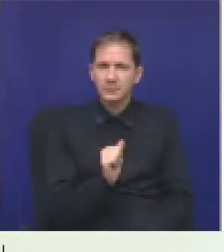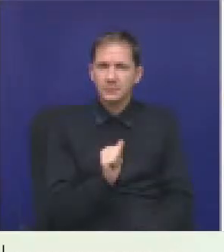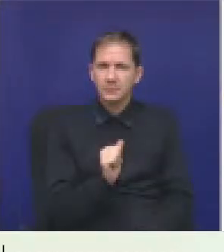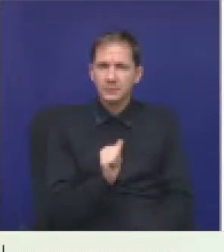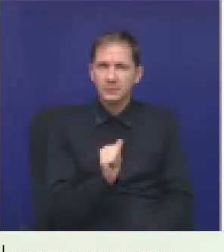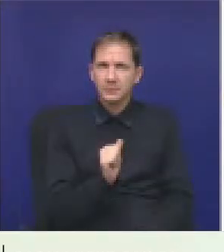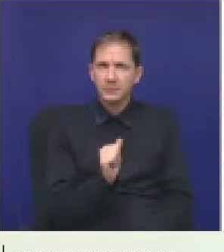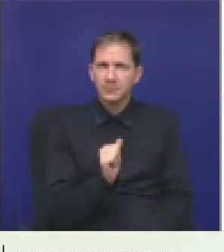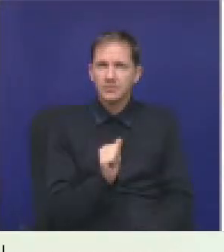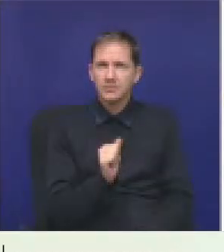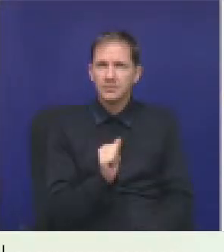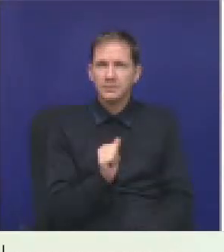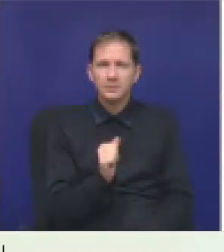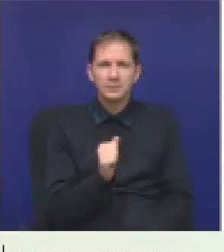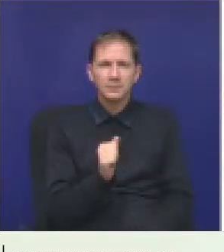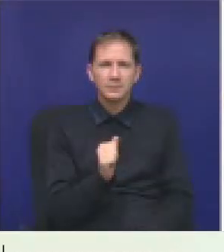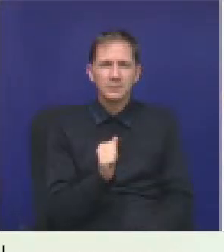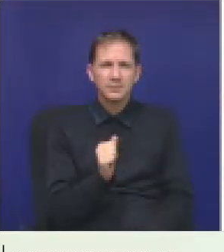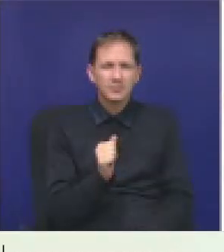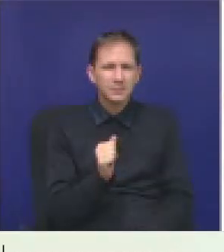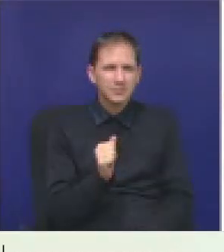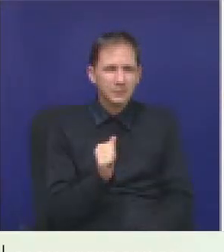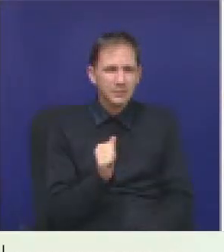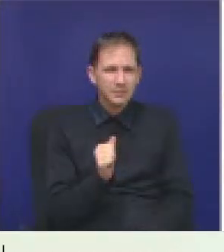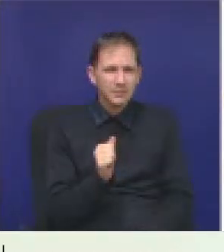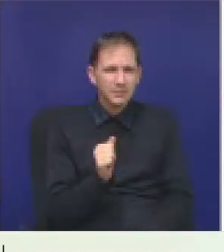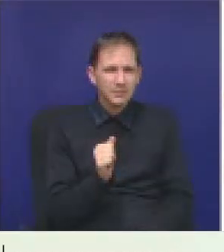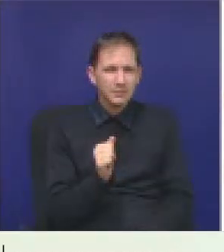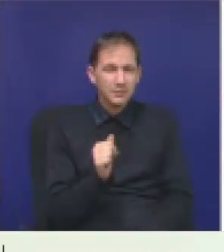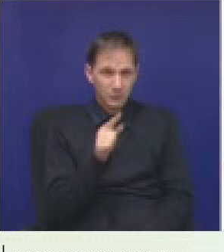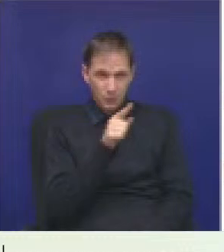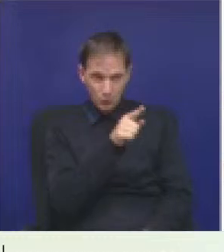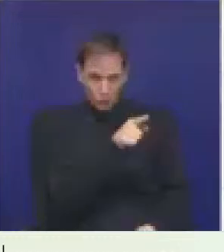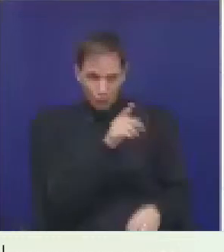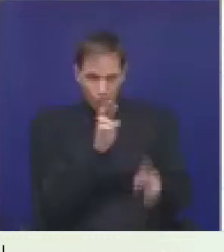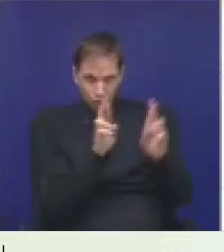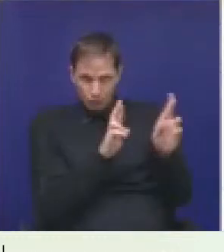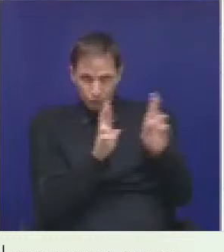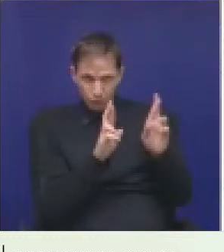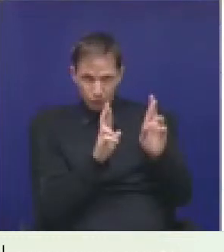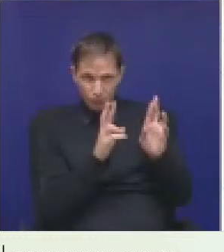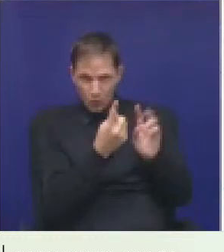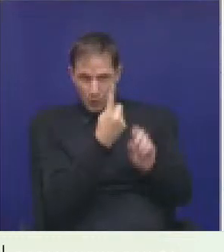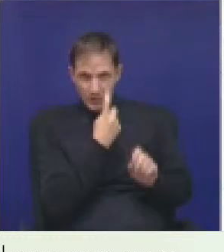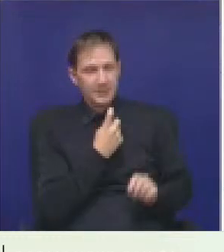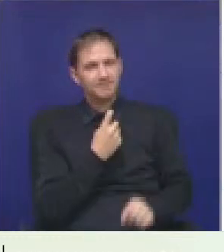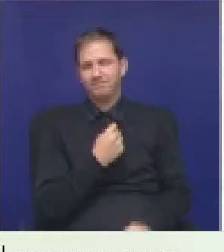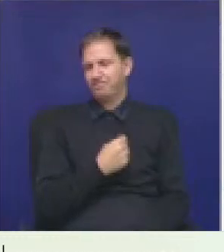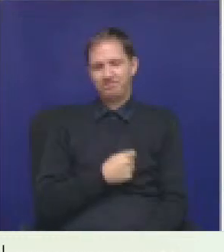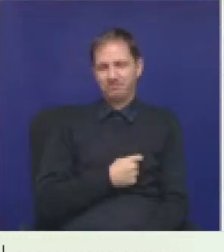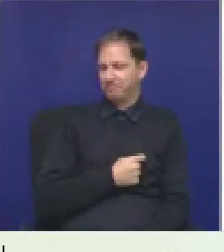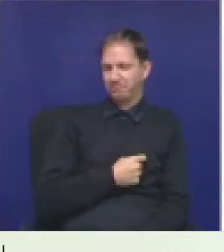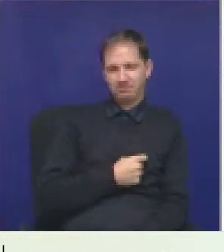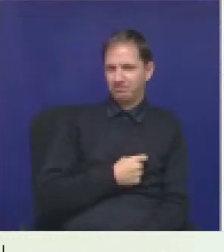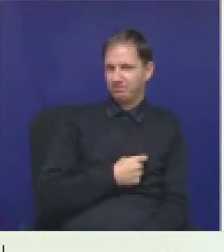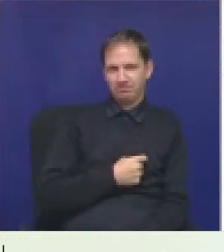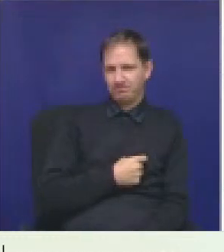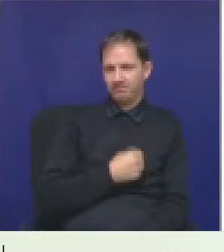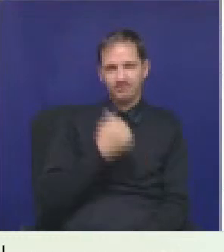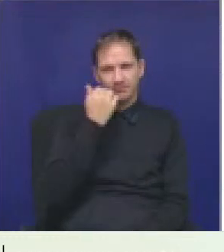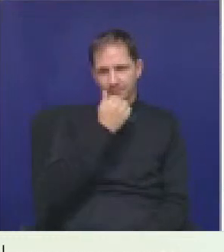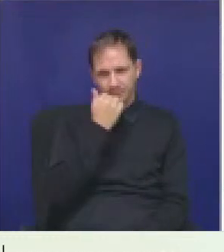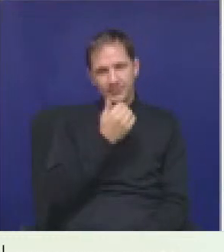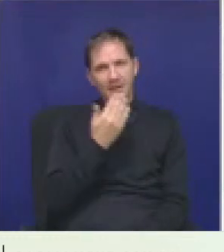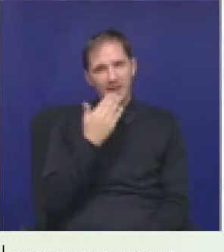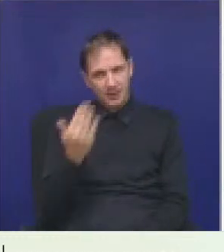Is the honorable minister willing to take a question? Honorable Minister, are you willing to take a question? No. No, she's not. Thank you, Honorable